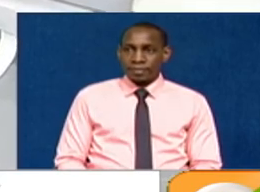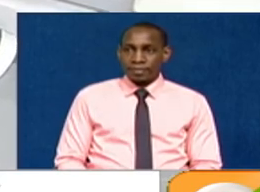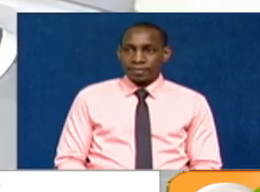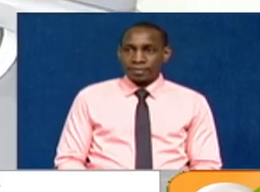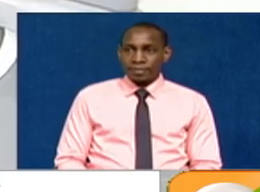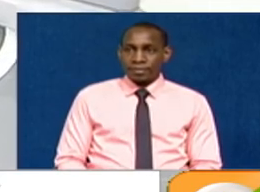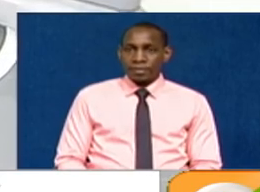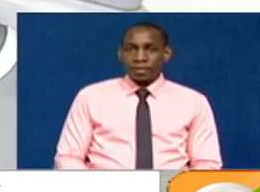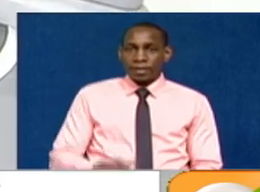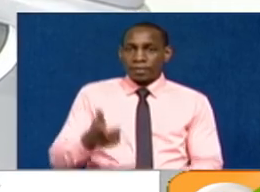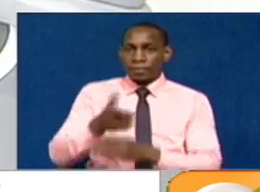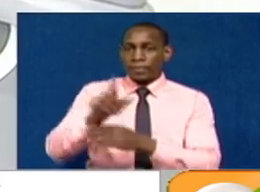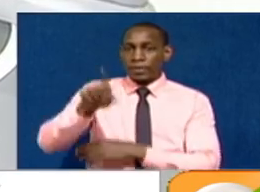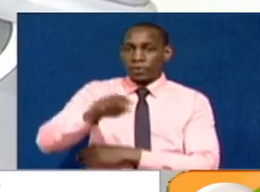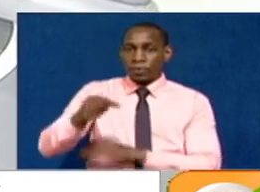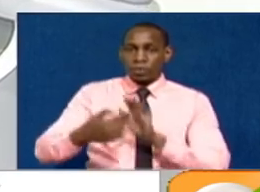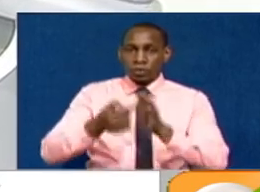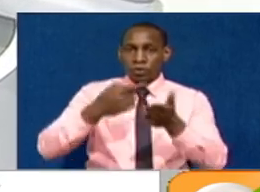Let's get the right one.